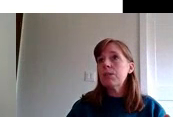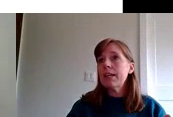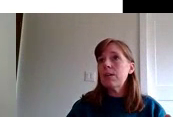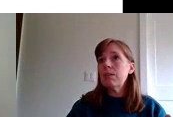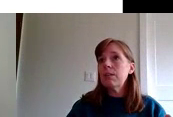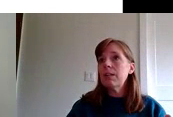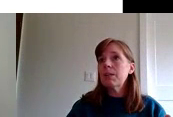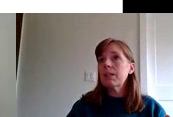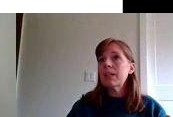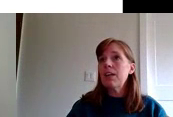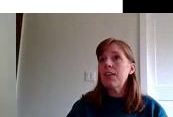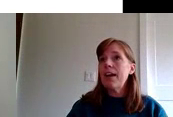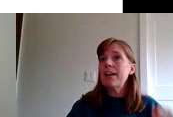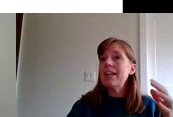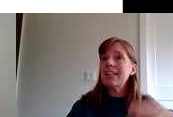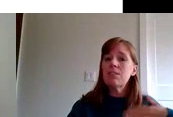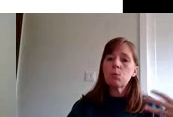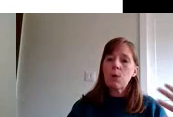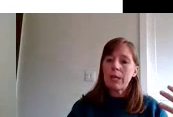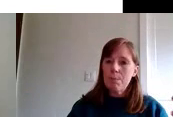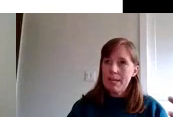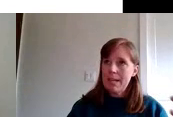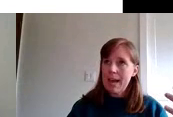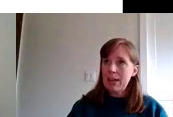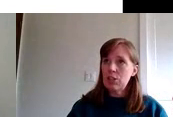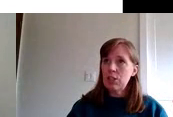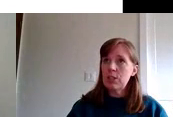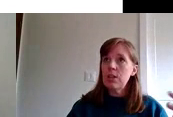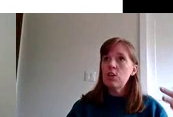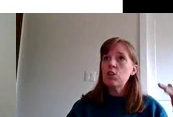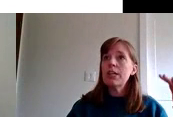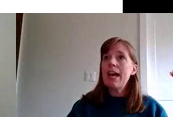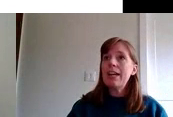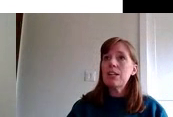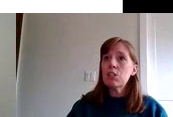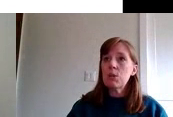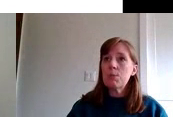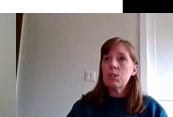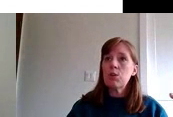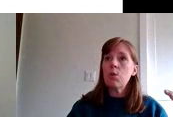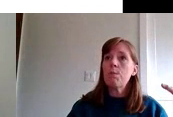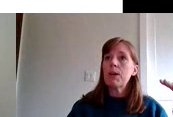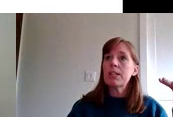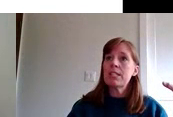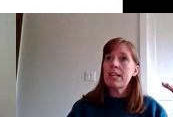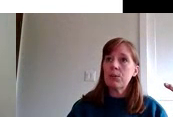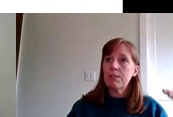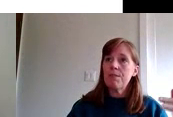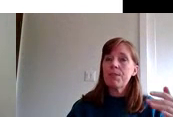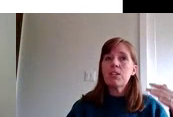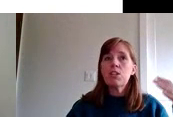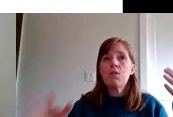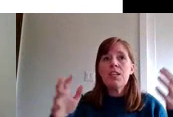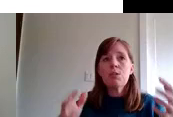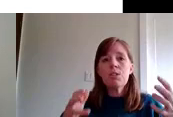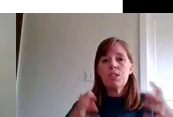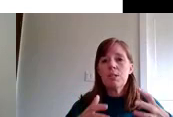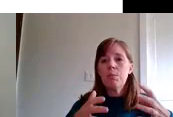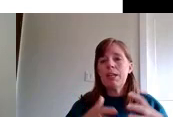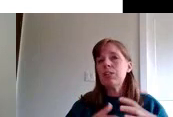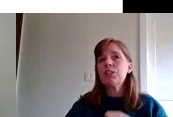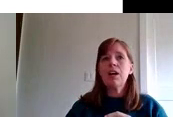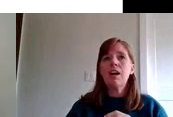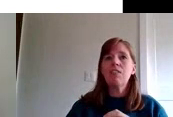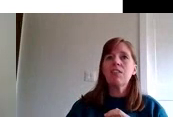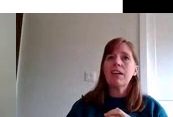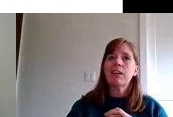little arrow down, and I'm going to click on that, and it gives me recommended actions. So you can add a description or mark as decorative. So if this was